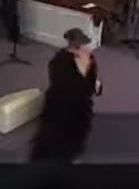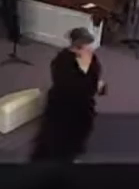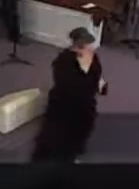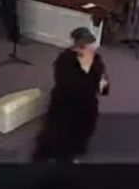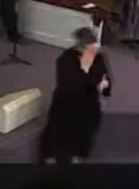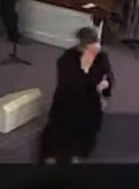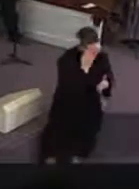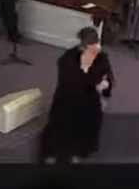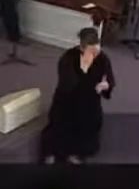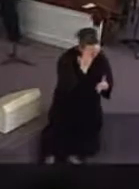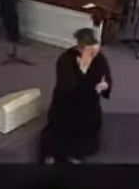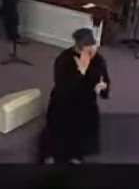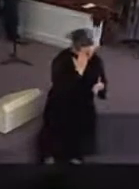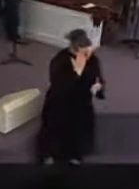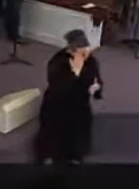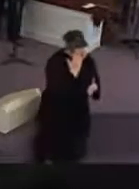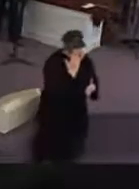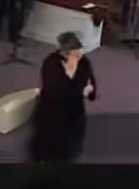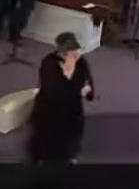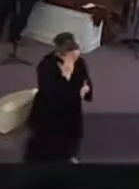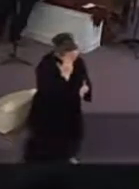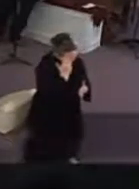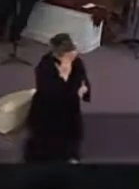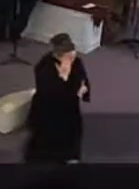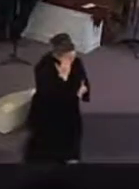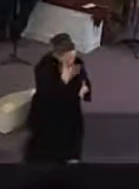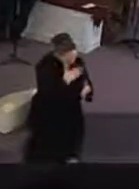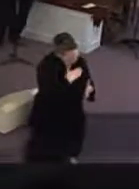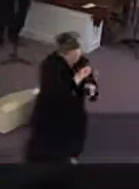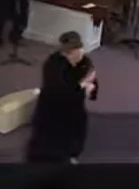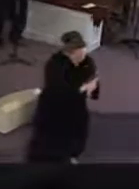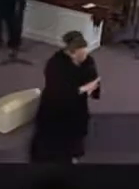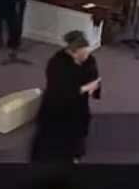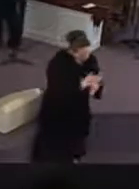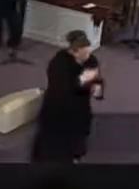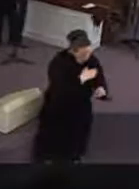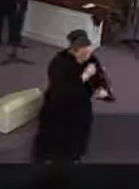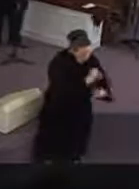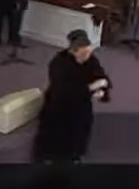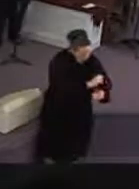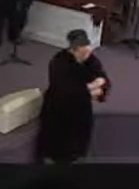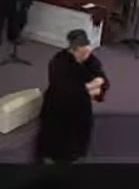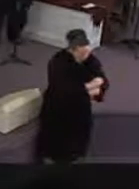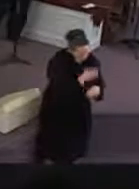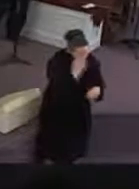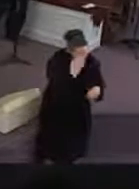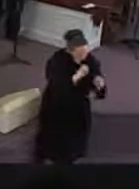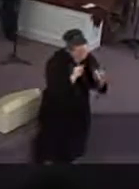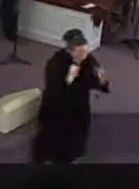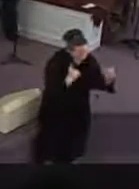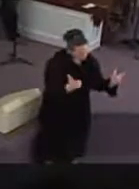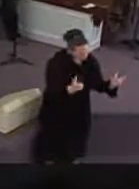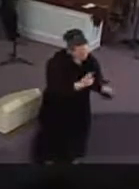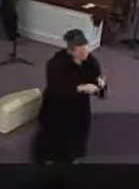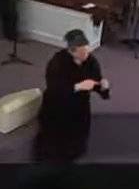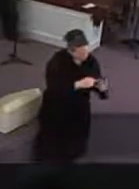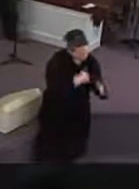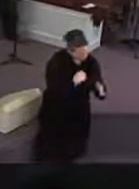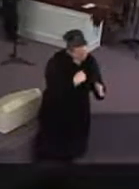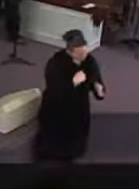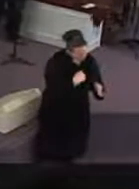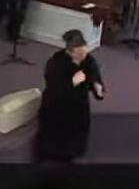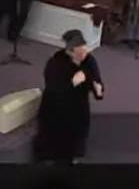through my mind. You know, Lord, what's been, Lord, my actions, my deeds. You know all about me, God. And Lord, if there's something here